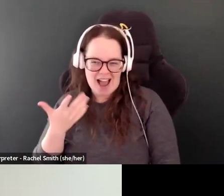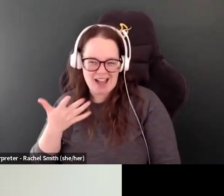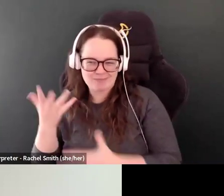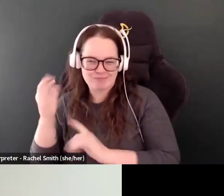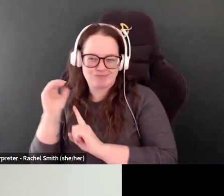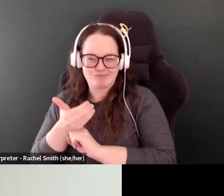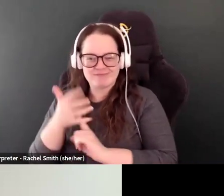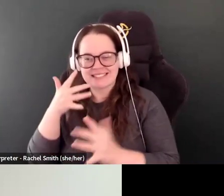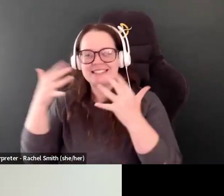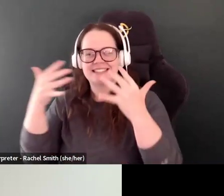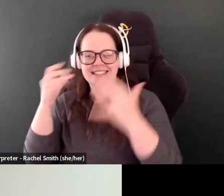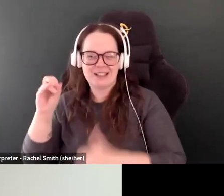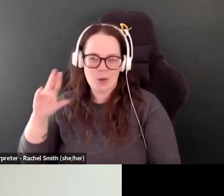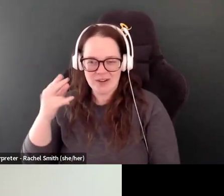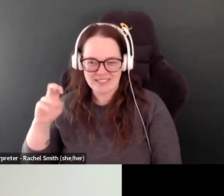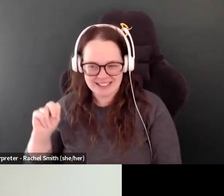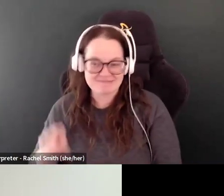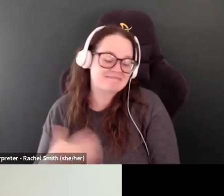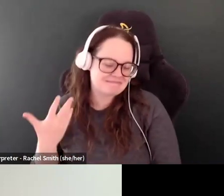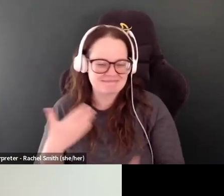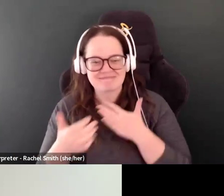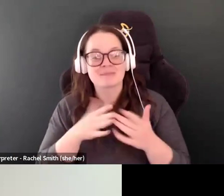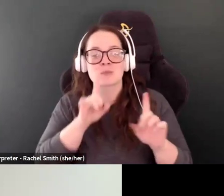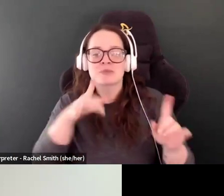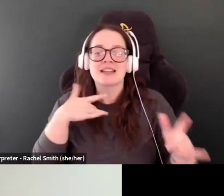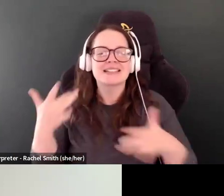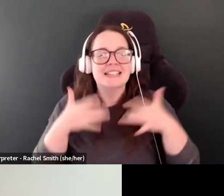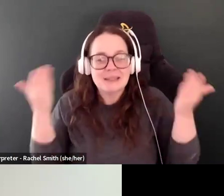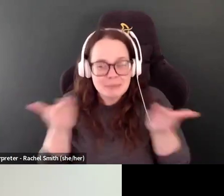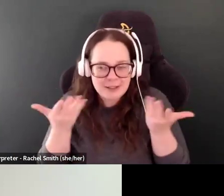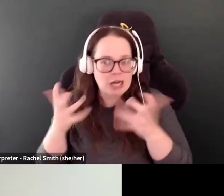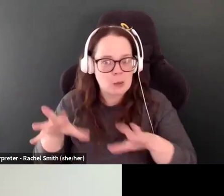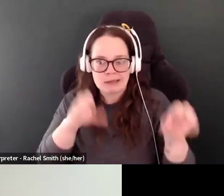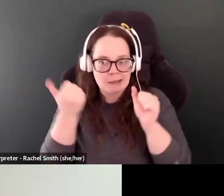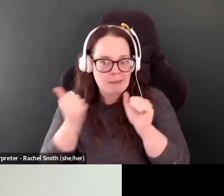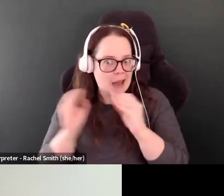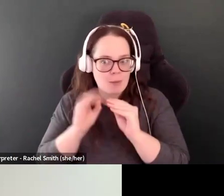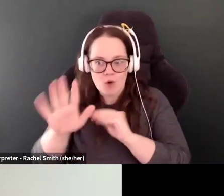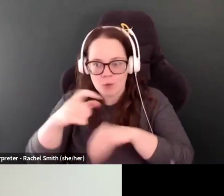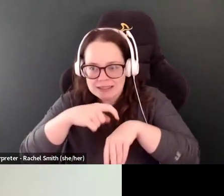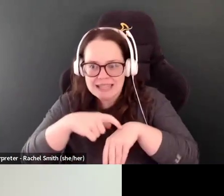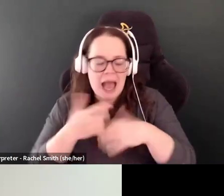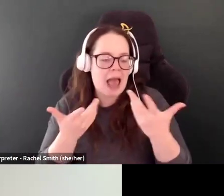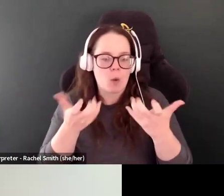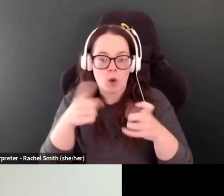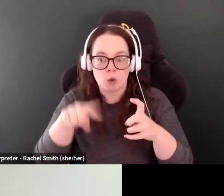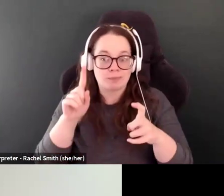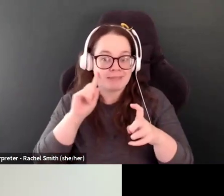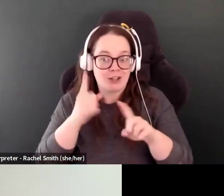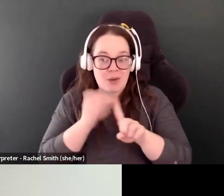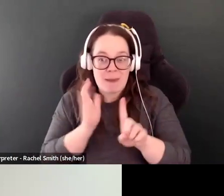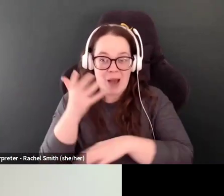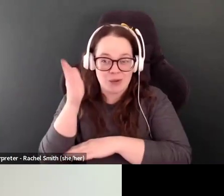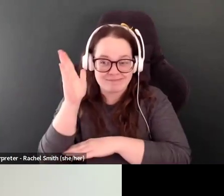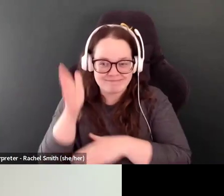here. Don't want to take any more time in between you and getting to hear from Waduda and Jeff and Lauren and Susan. So with that, again,